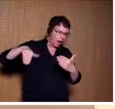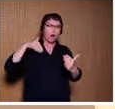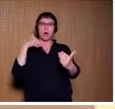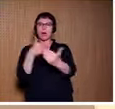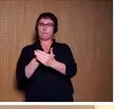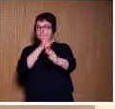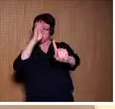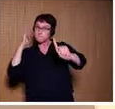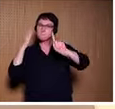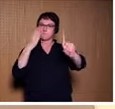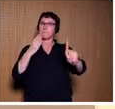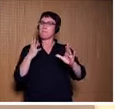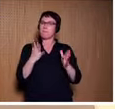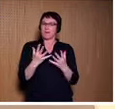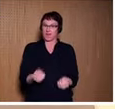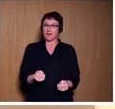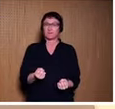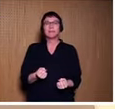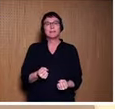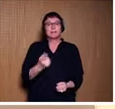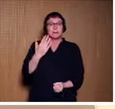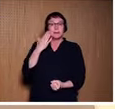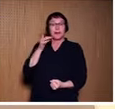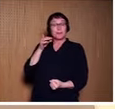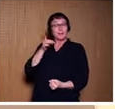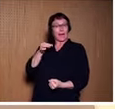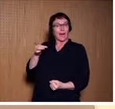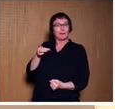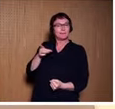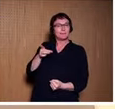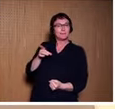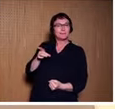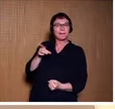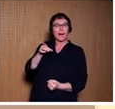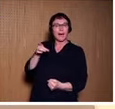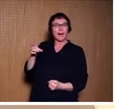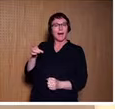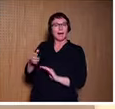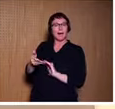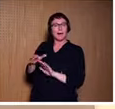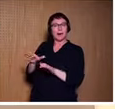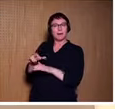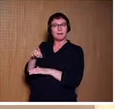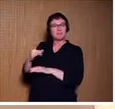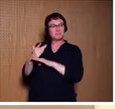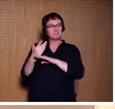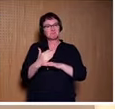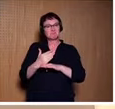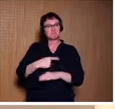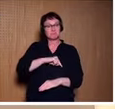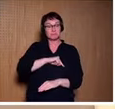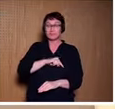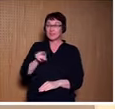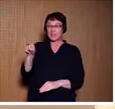are good at what they do, unfortunately. They are coherent, they're coordinated, they get their messages out. They're really good at social media,